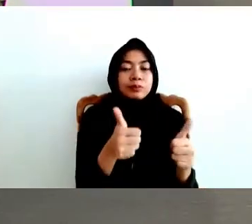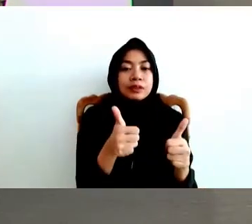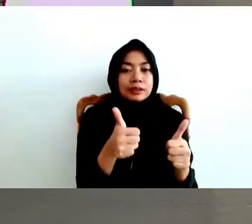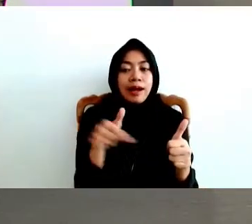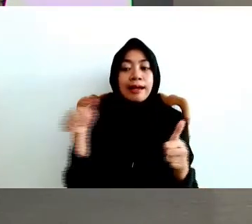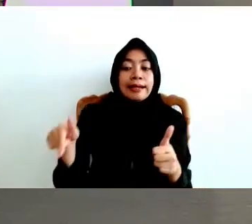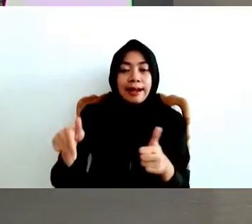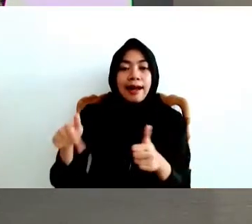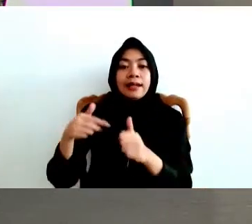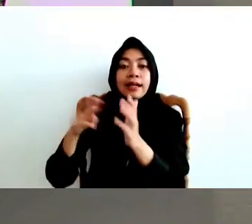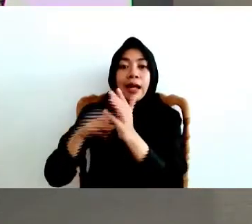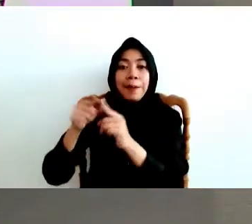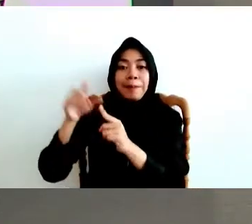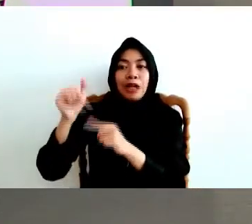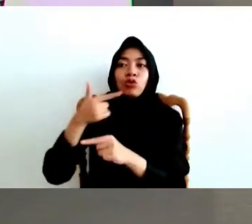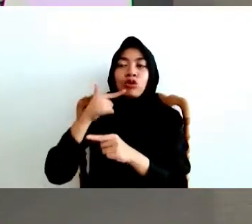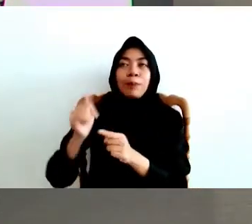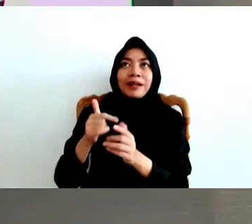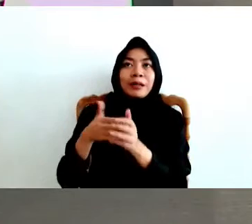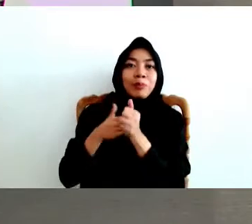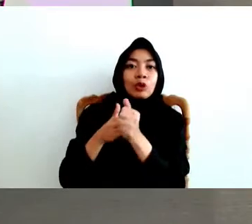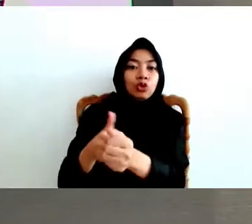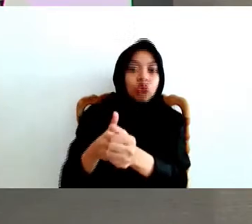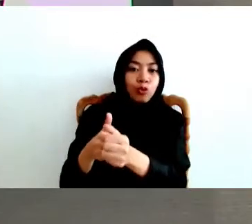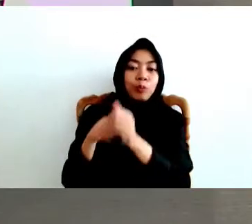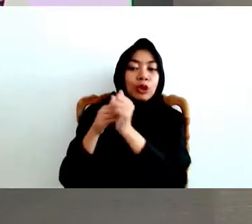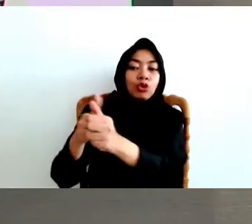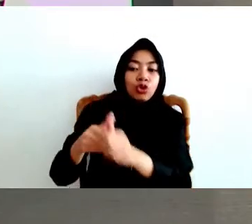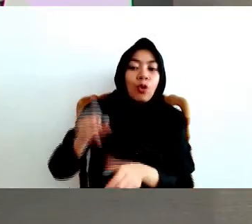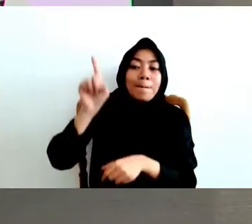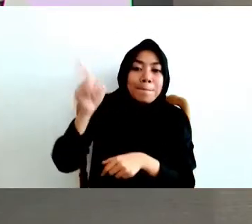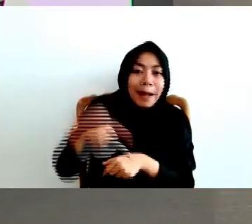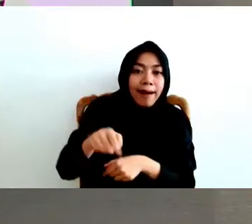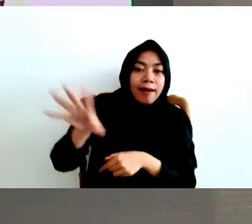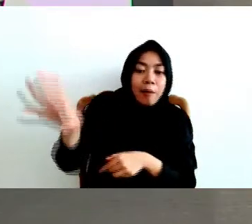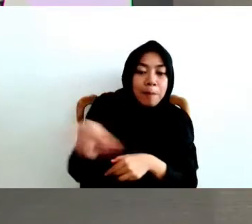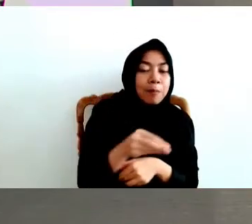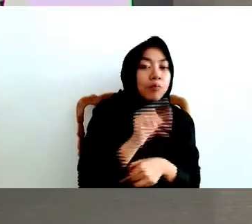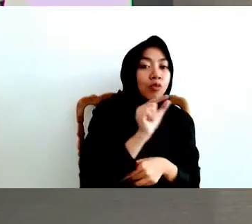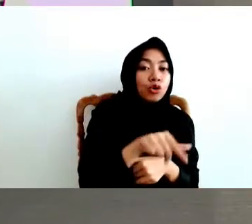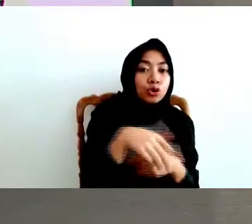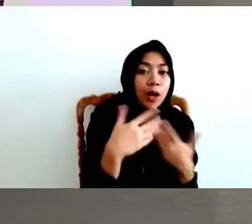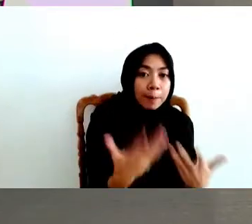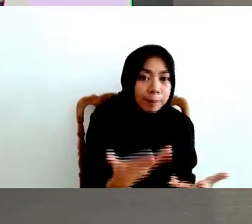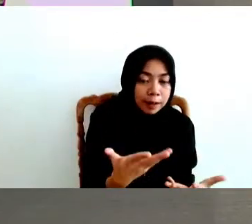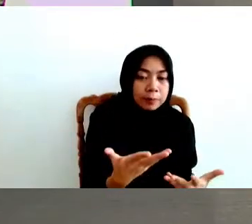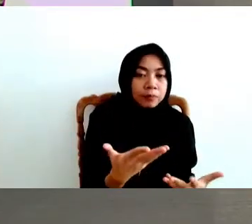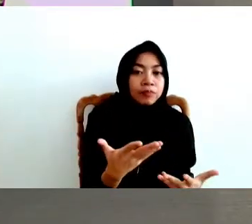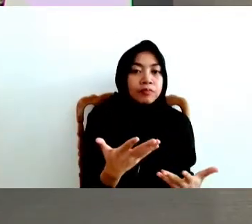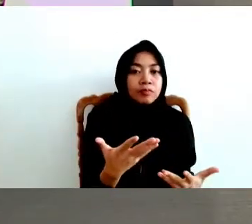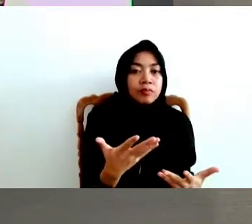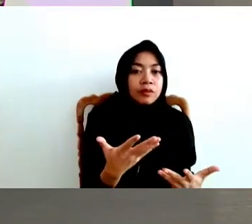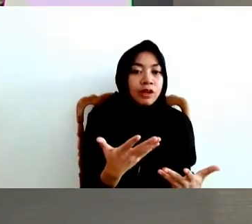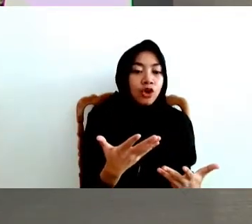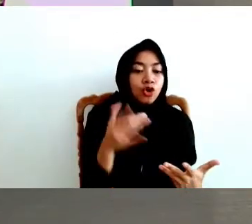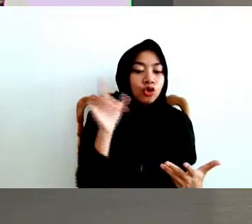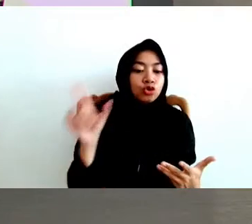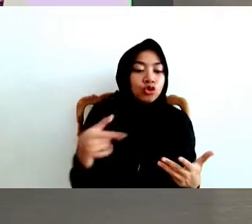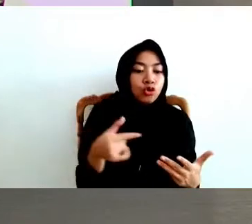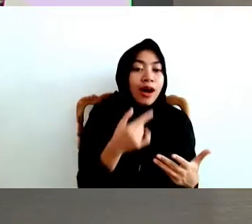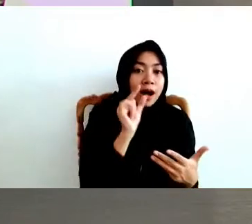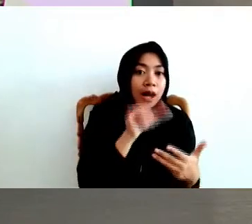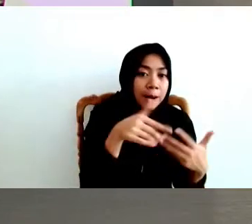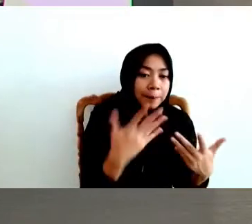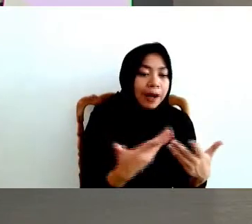the policy makers to address in better way what programs